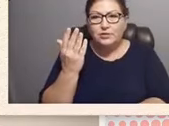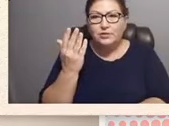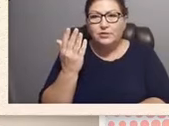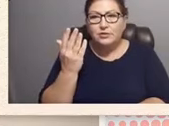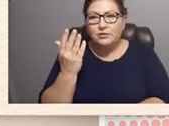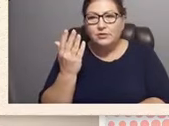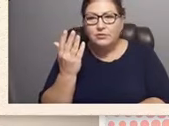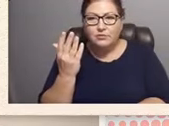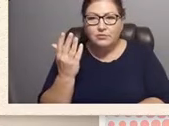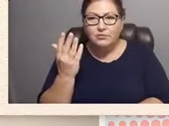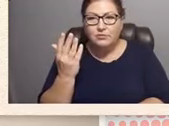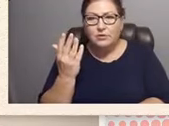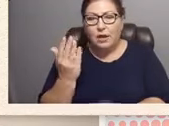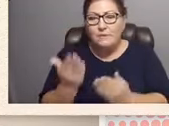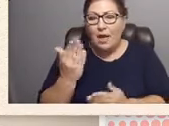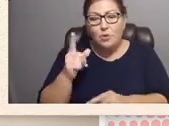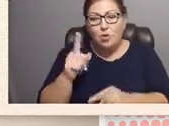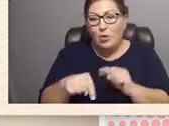these 5 miles,